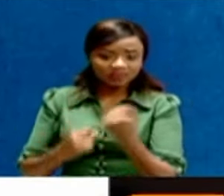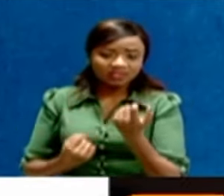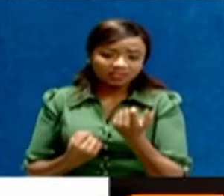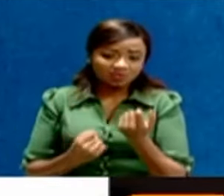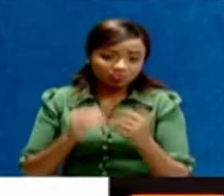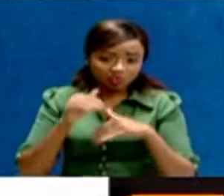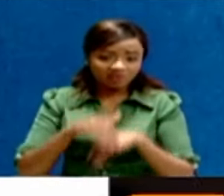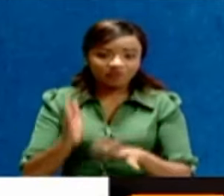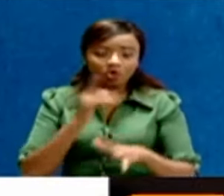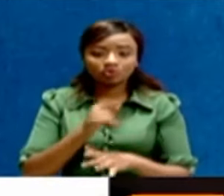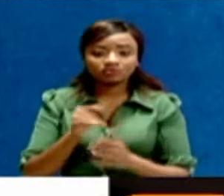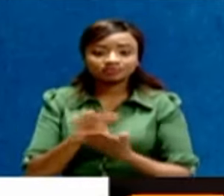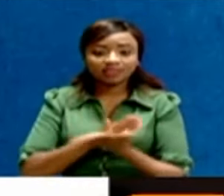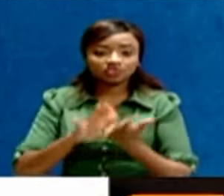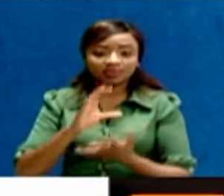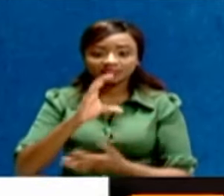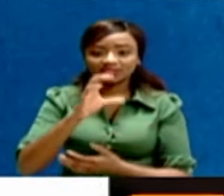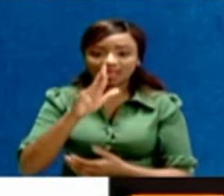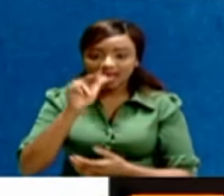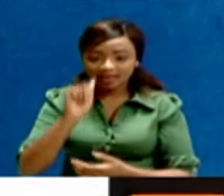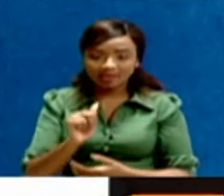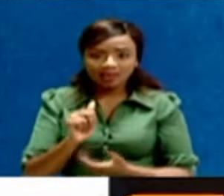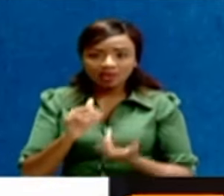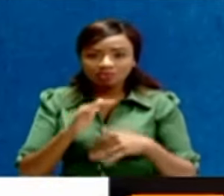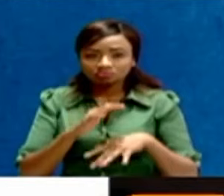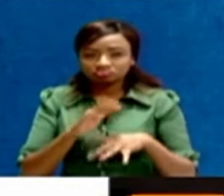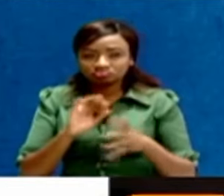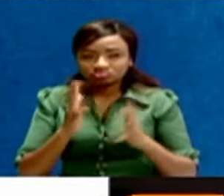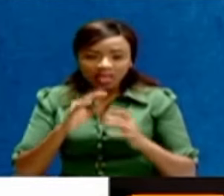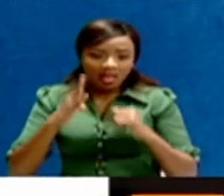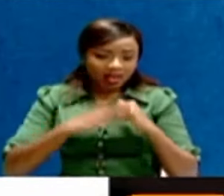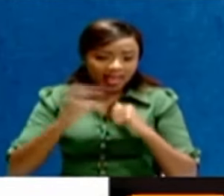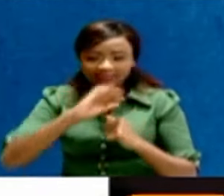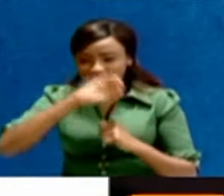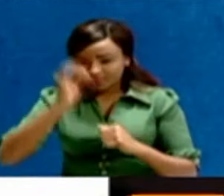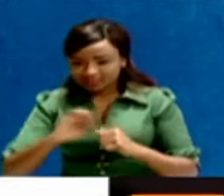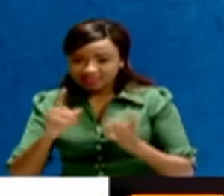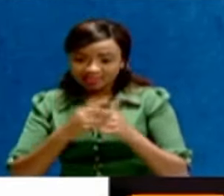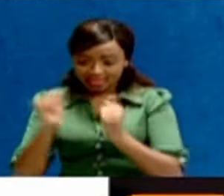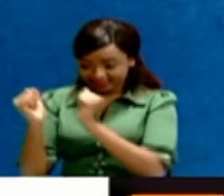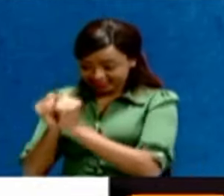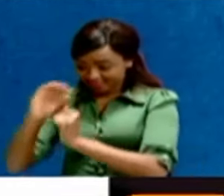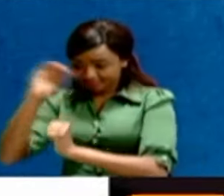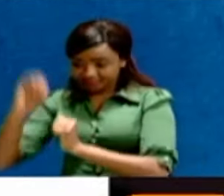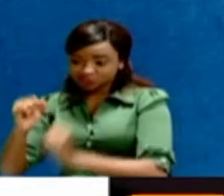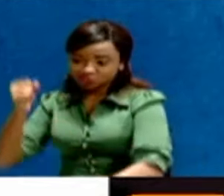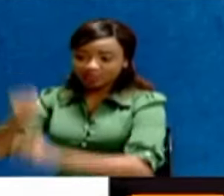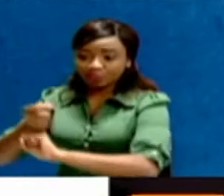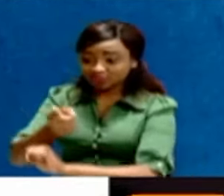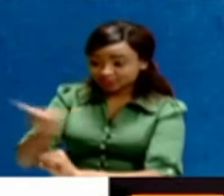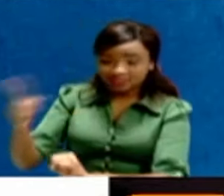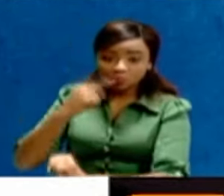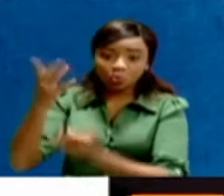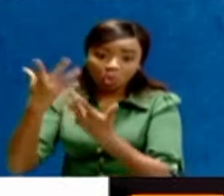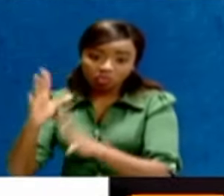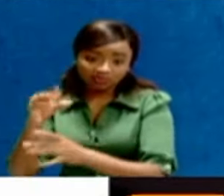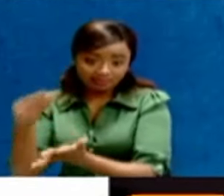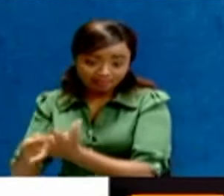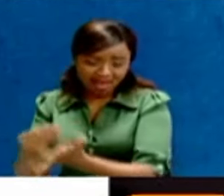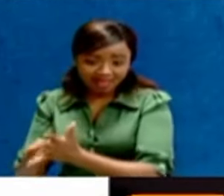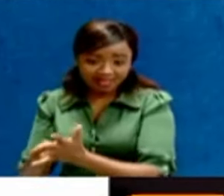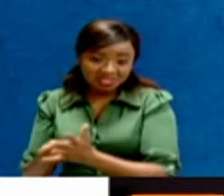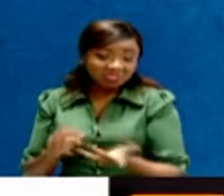on the CRA parameters on around 90%. And then 10% of the money would have been used to cushion counties. That would have seen